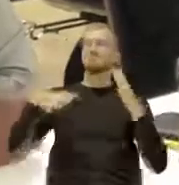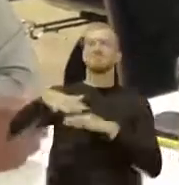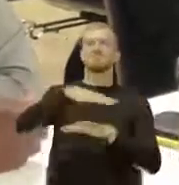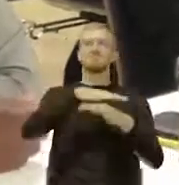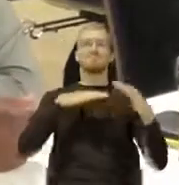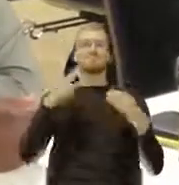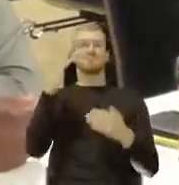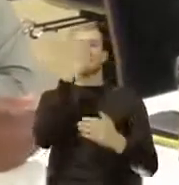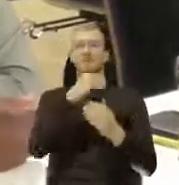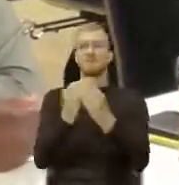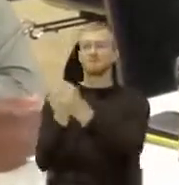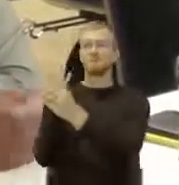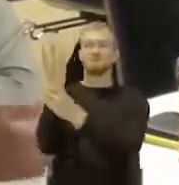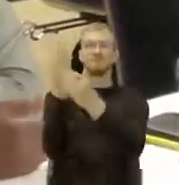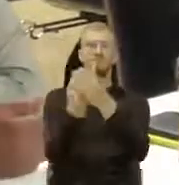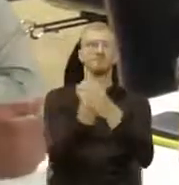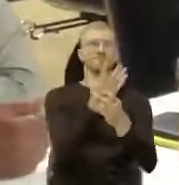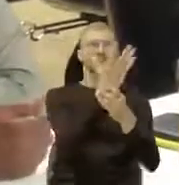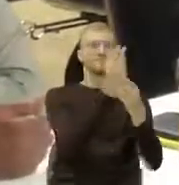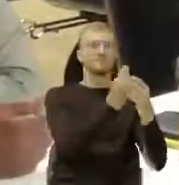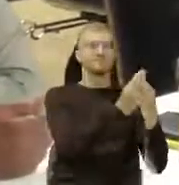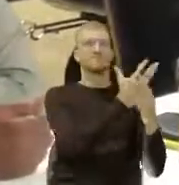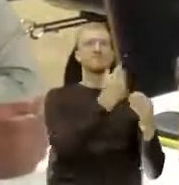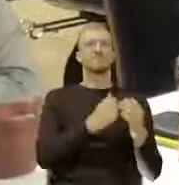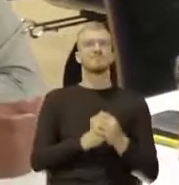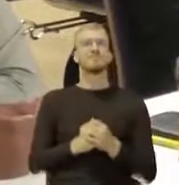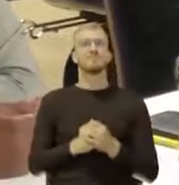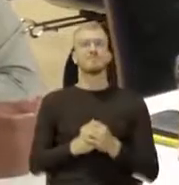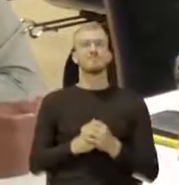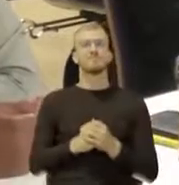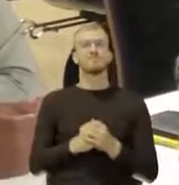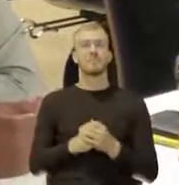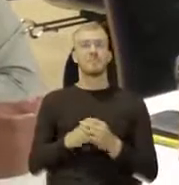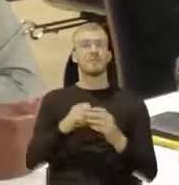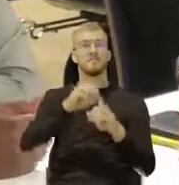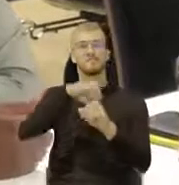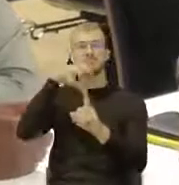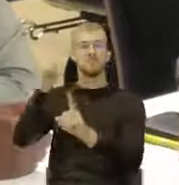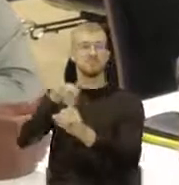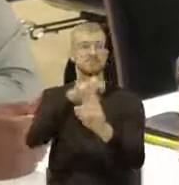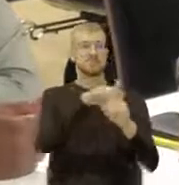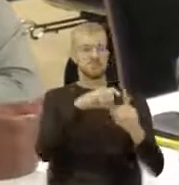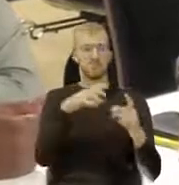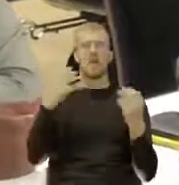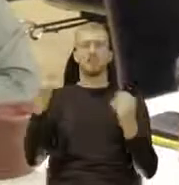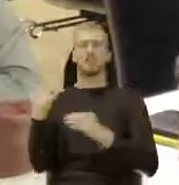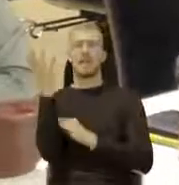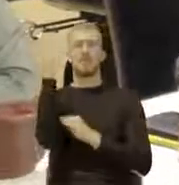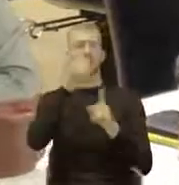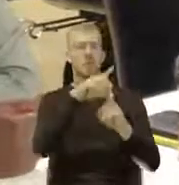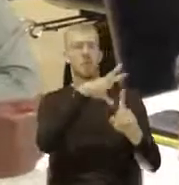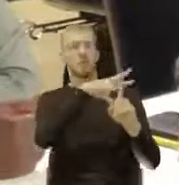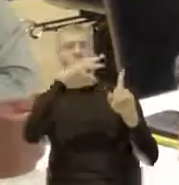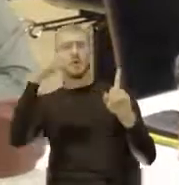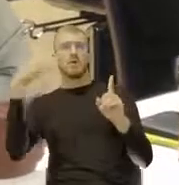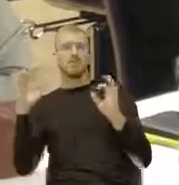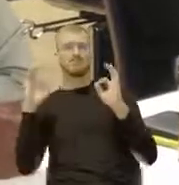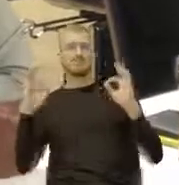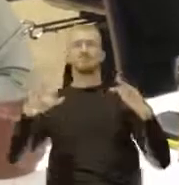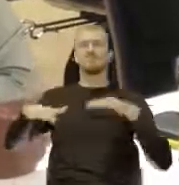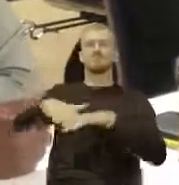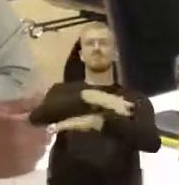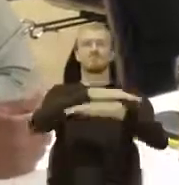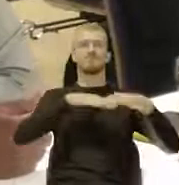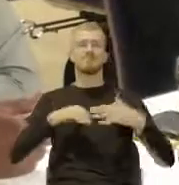Then again, in the wake of urbanization, it comes with the production of waste and slums, congestion in